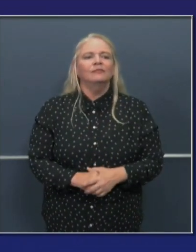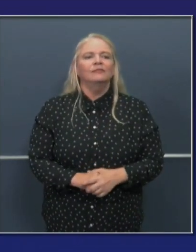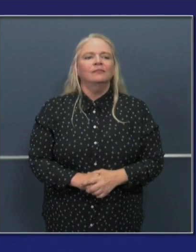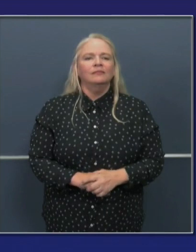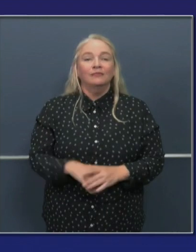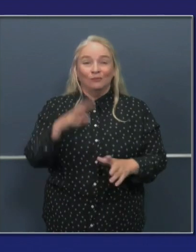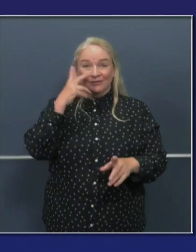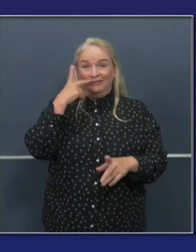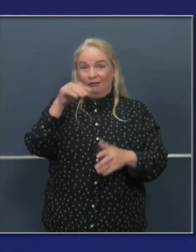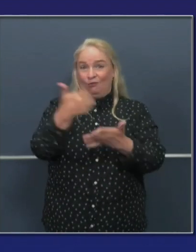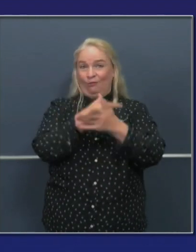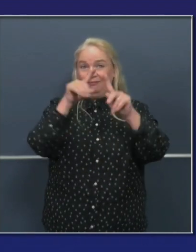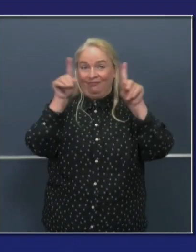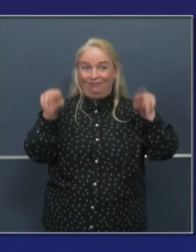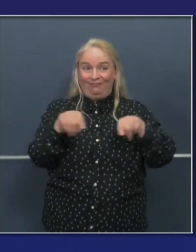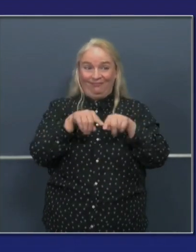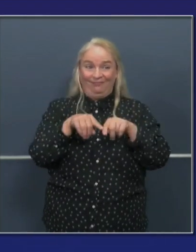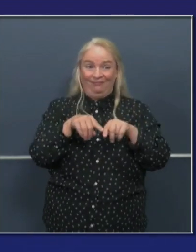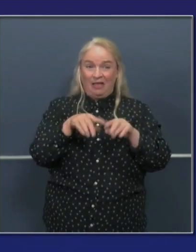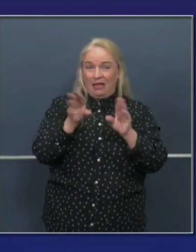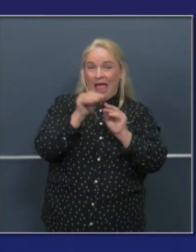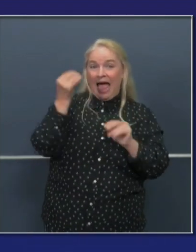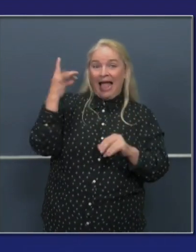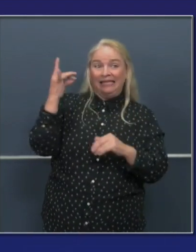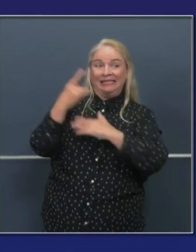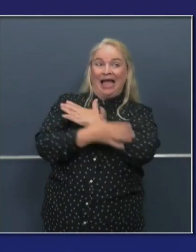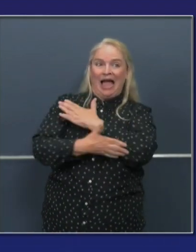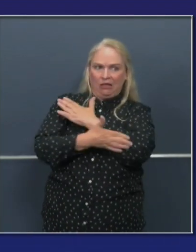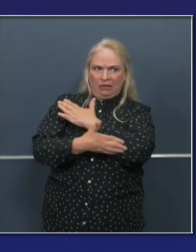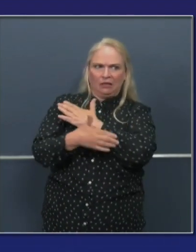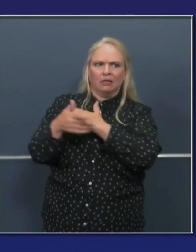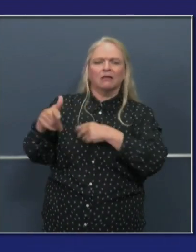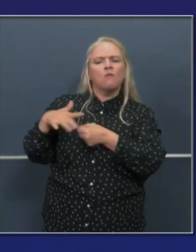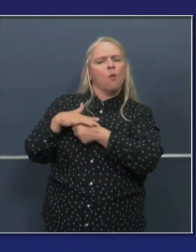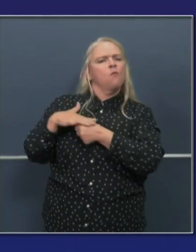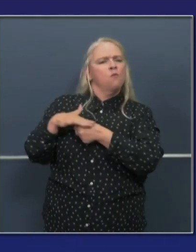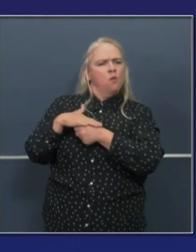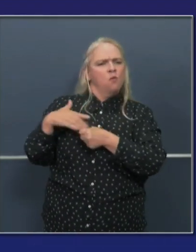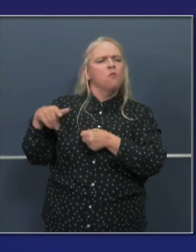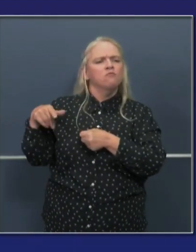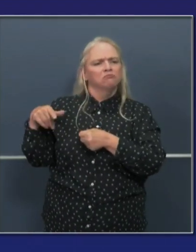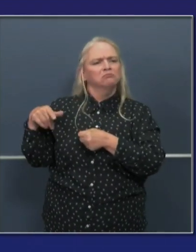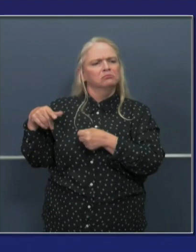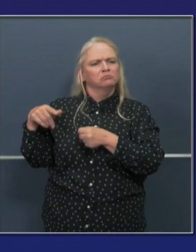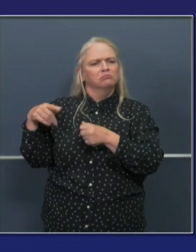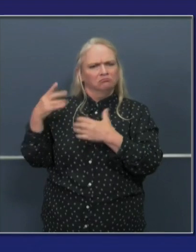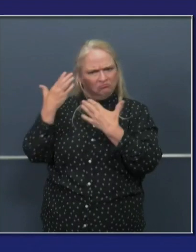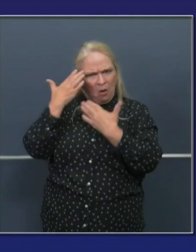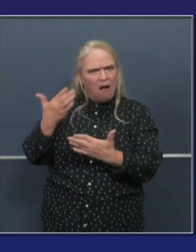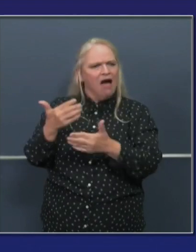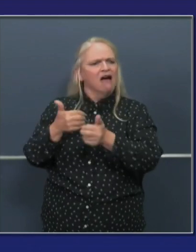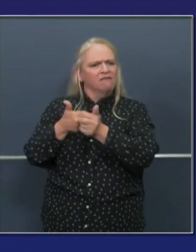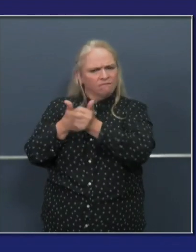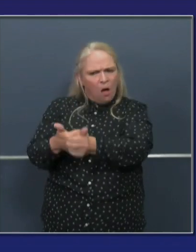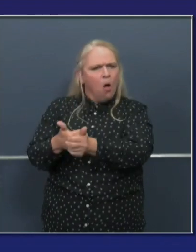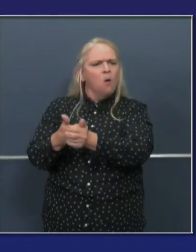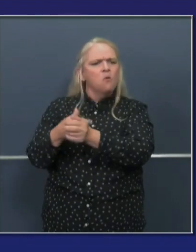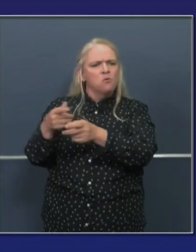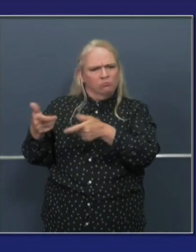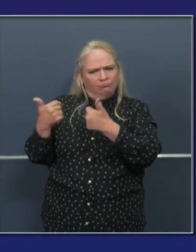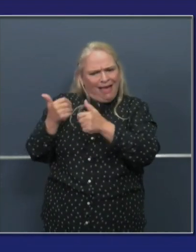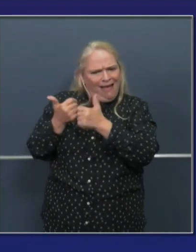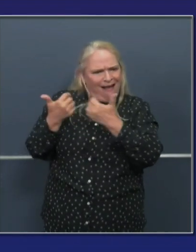we've had 18 counties already move forward their own locally issued orders. 4 have just submitted to the state